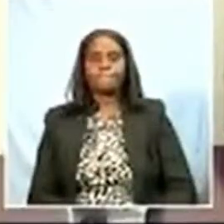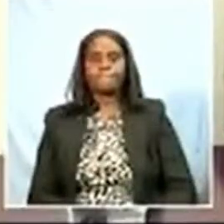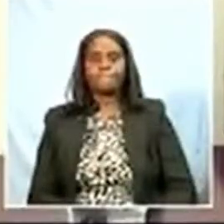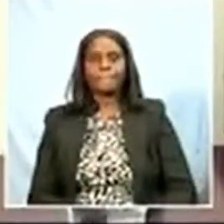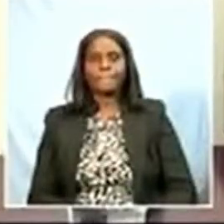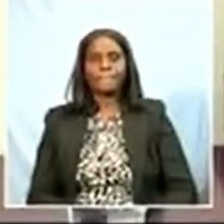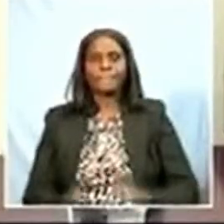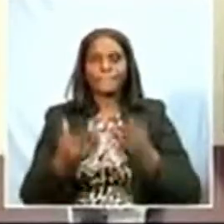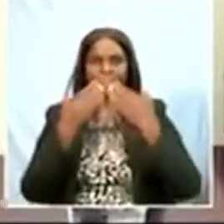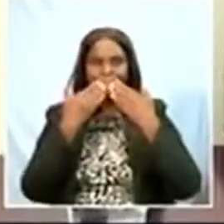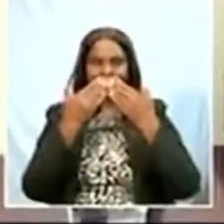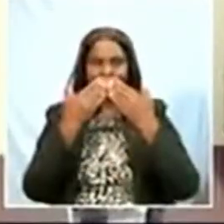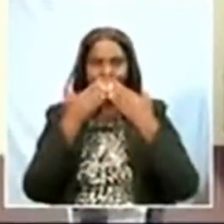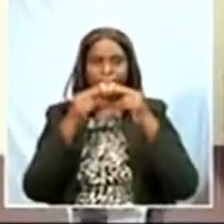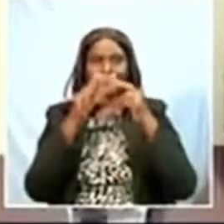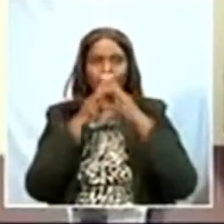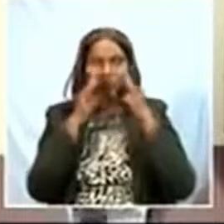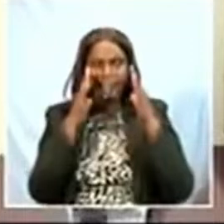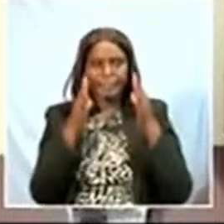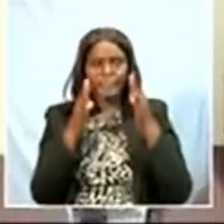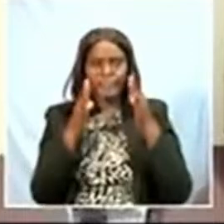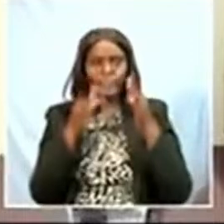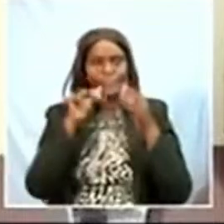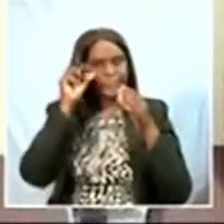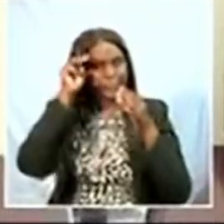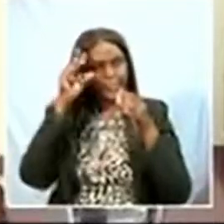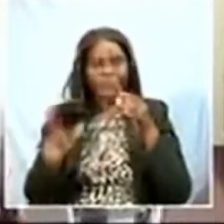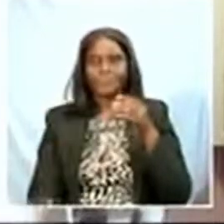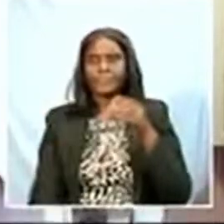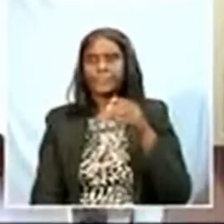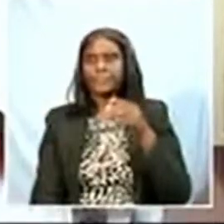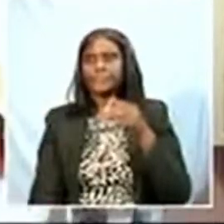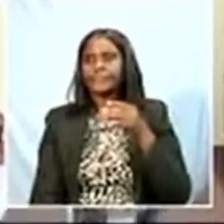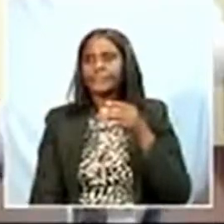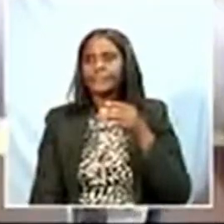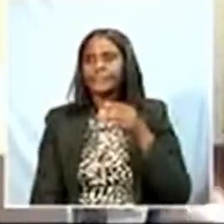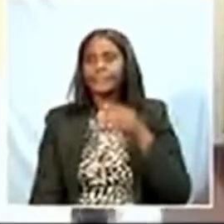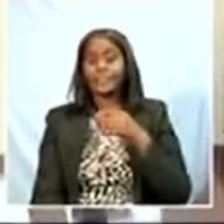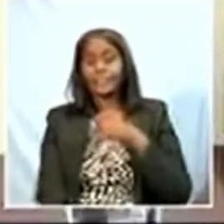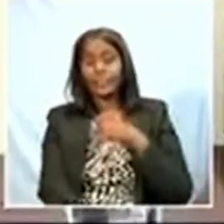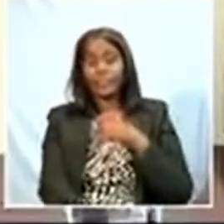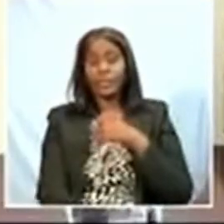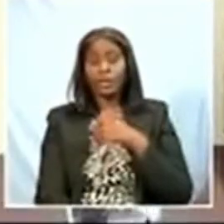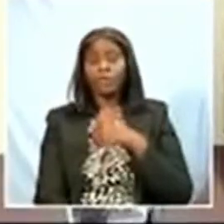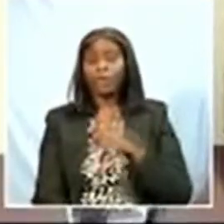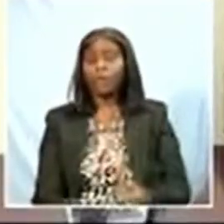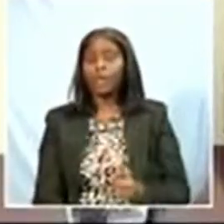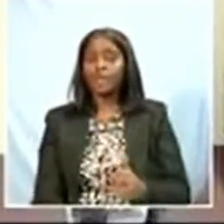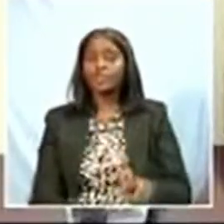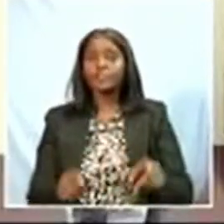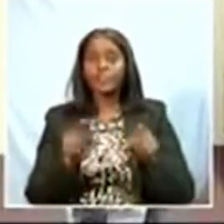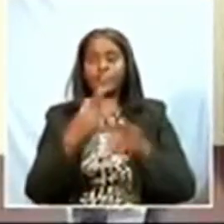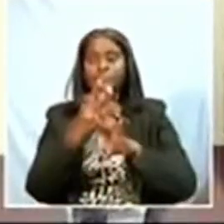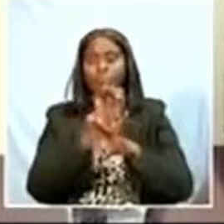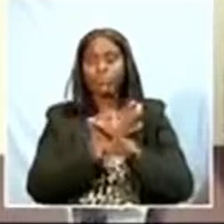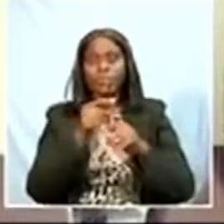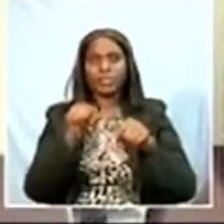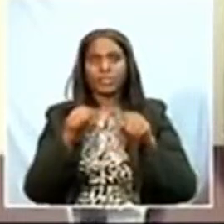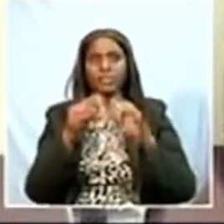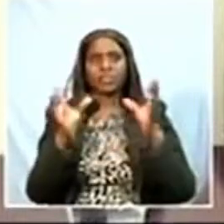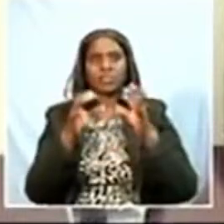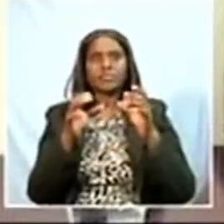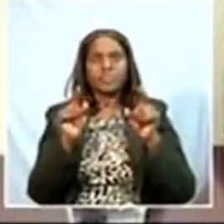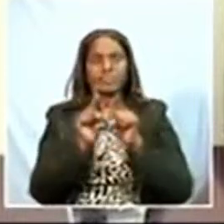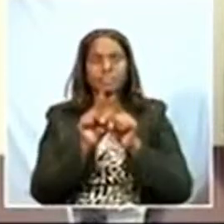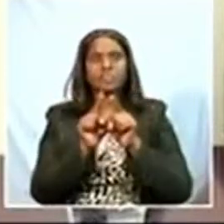Thank you so very much, Ministry of Commerce, Trade and Industry, for appearing before this committee and being candid